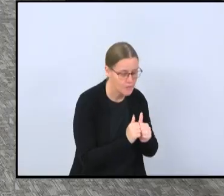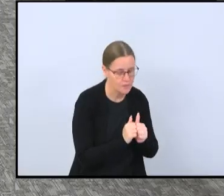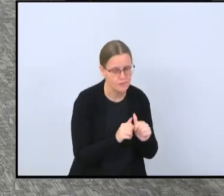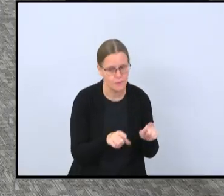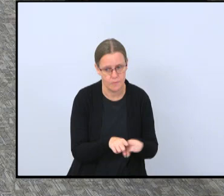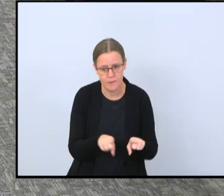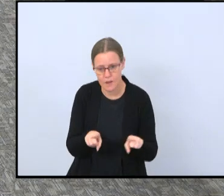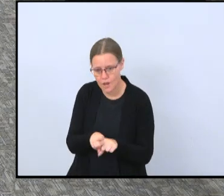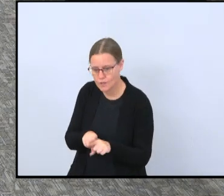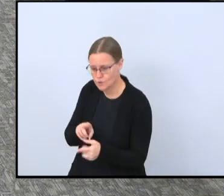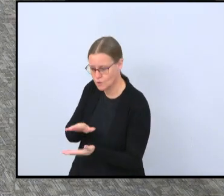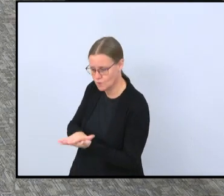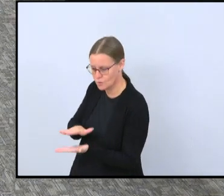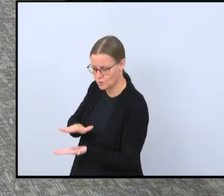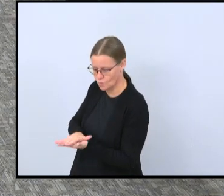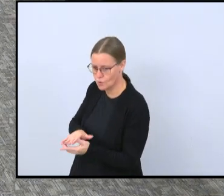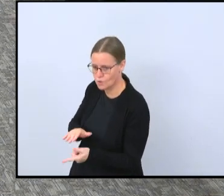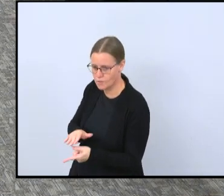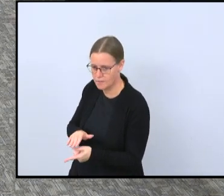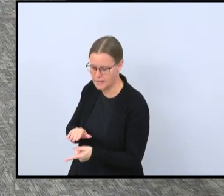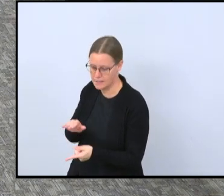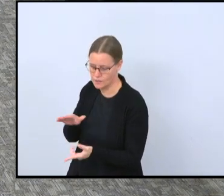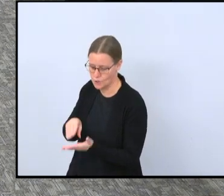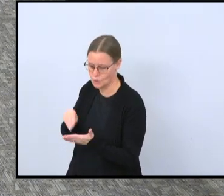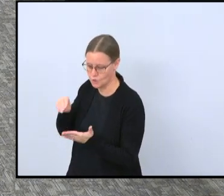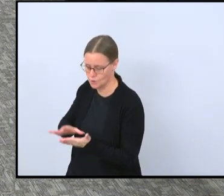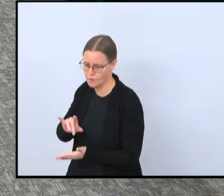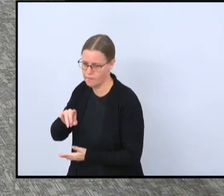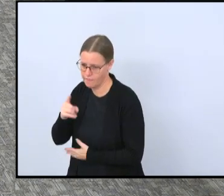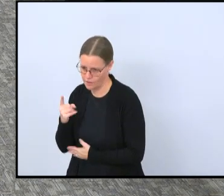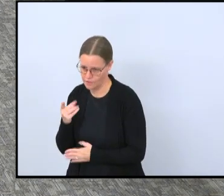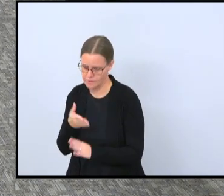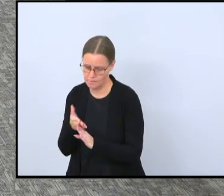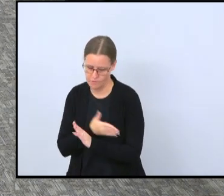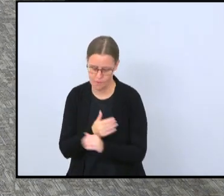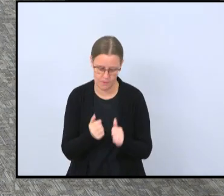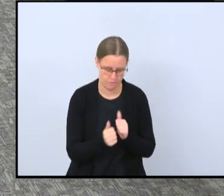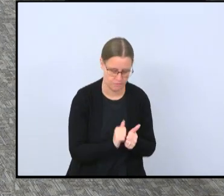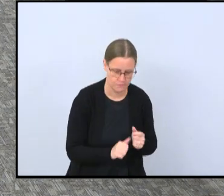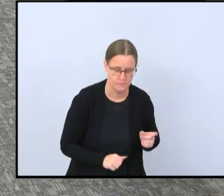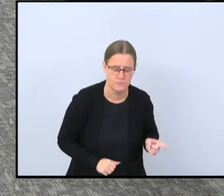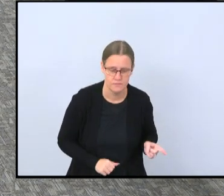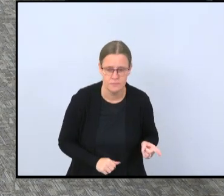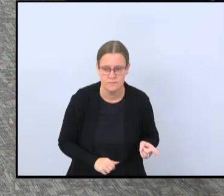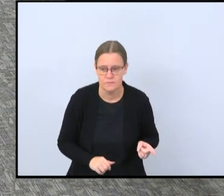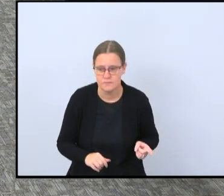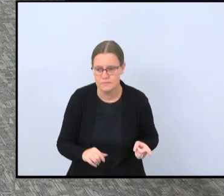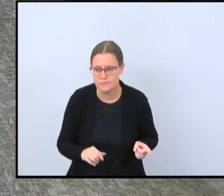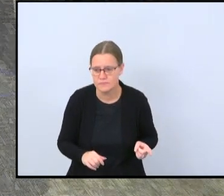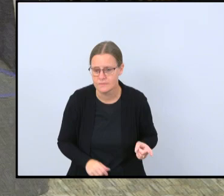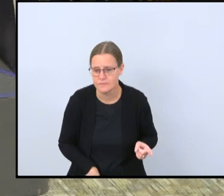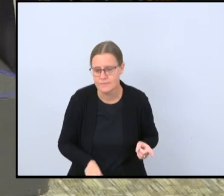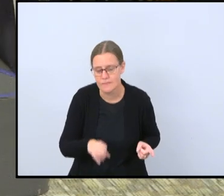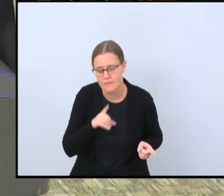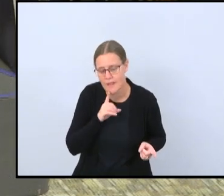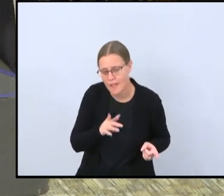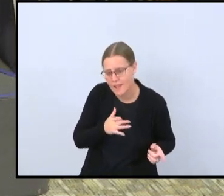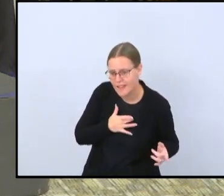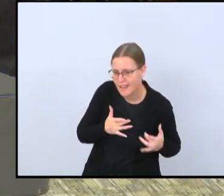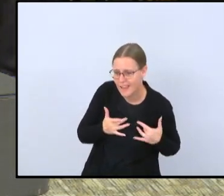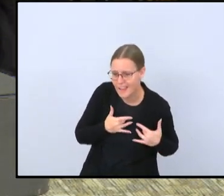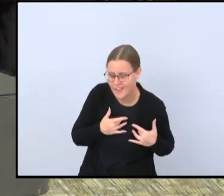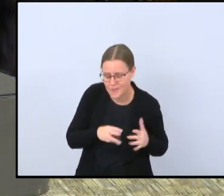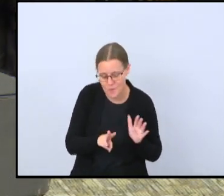they're a student before they're athletes. So I'm excited about that. I'm excited about bridging the gap between Waco High with Mr.